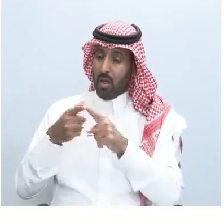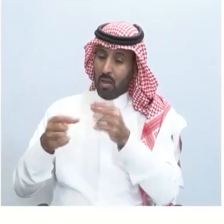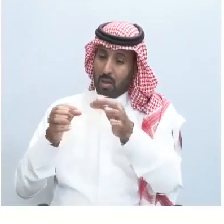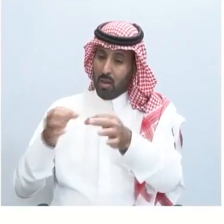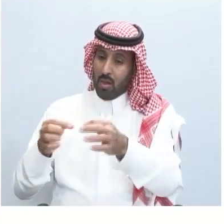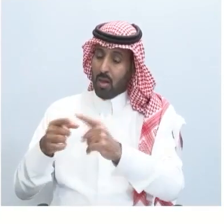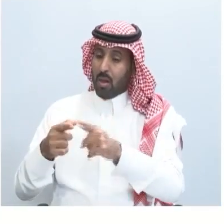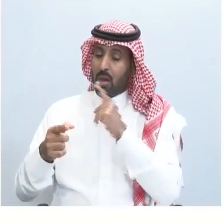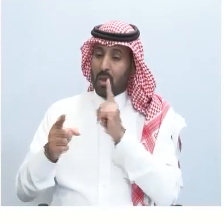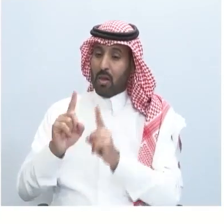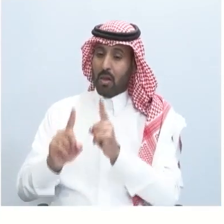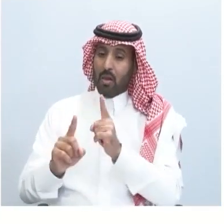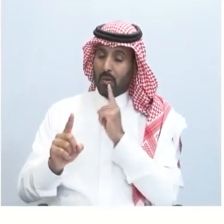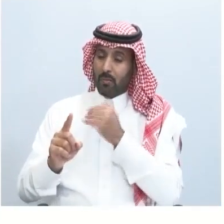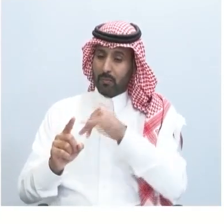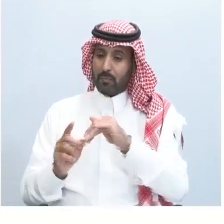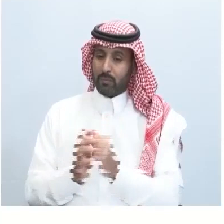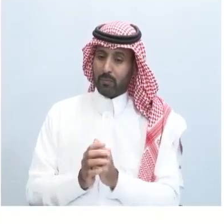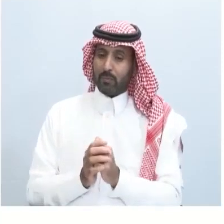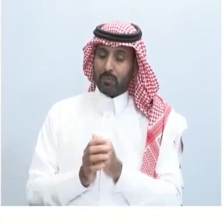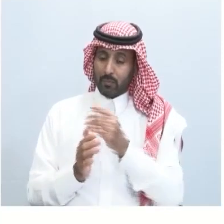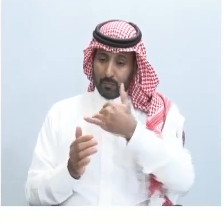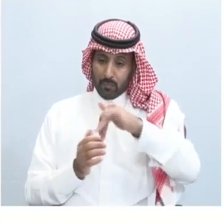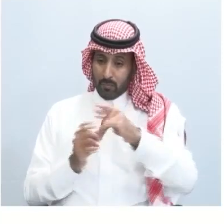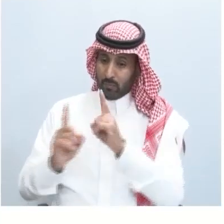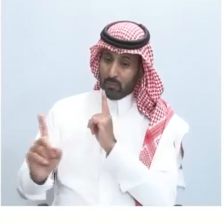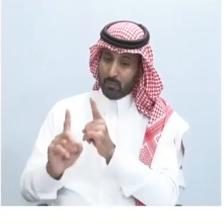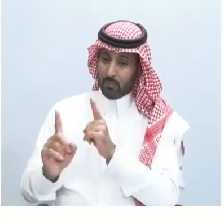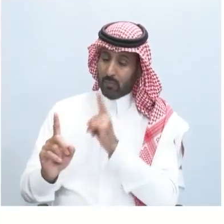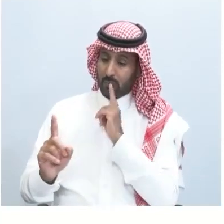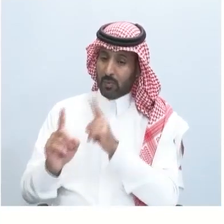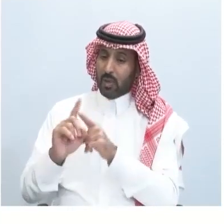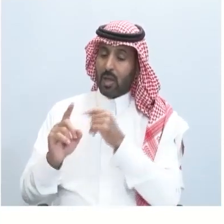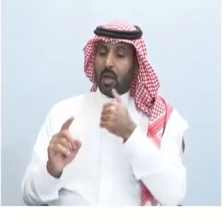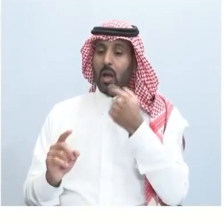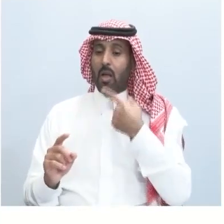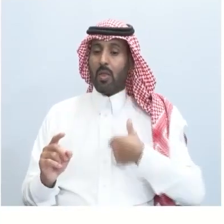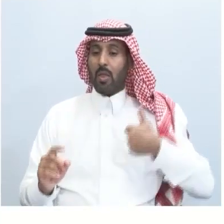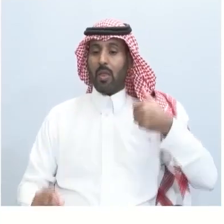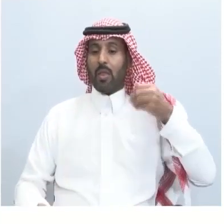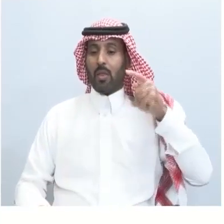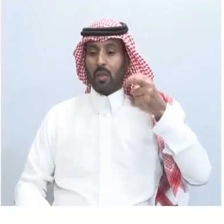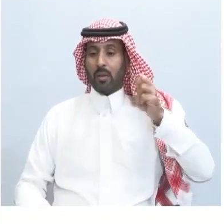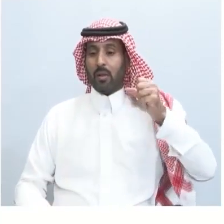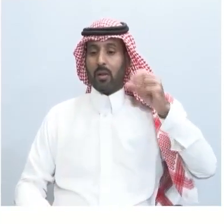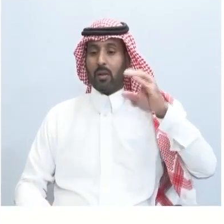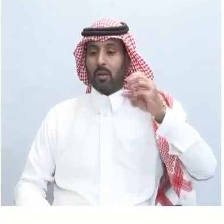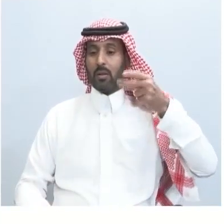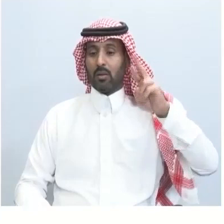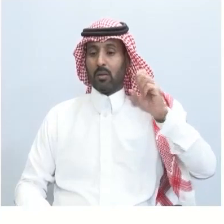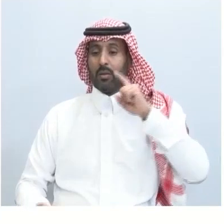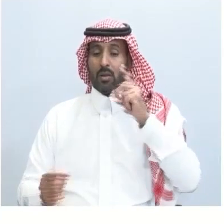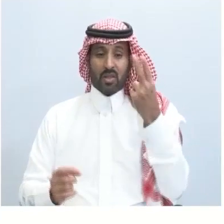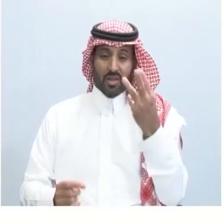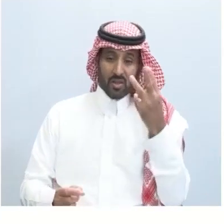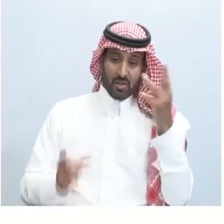between the two posts is the goal line. The area in front of the goal is called the crease. Each team has three kinds of